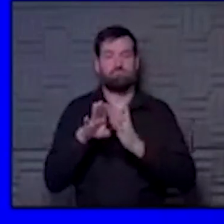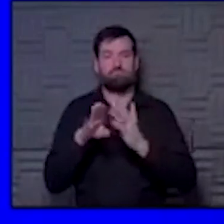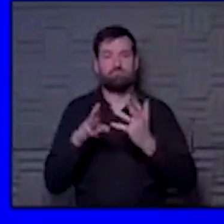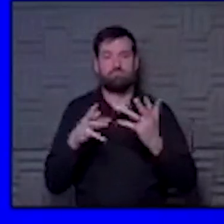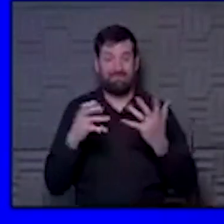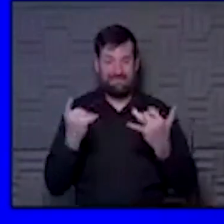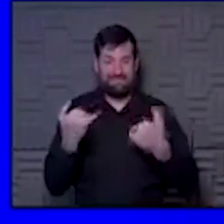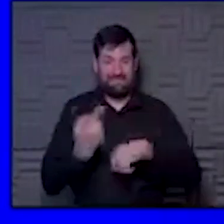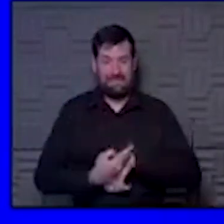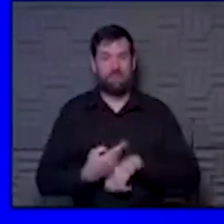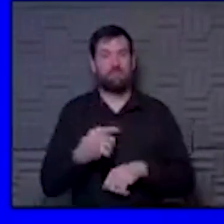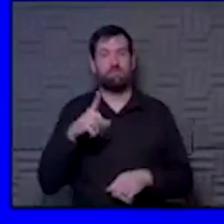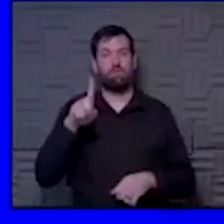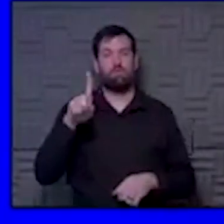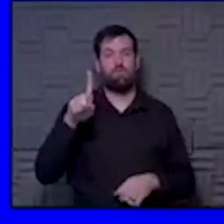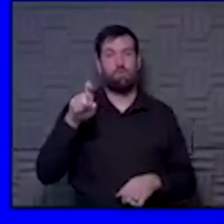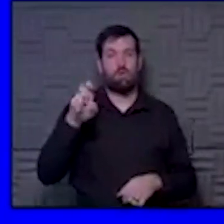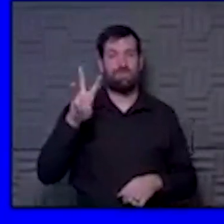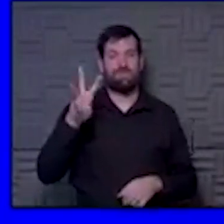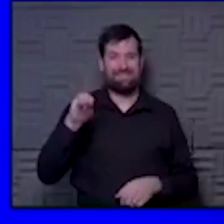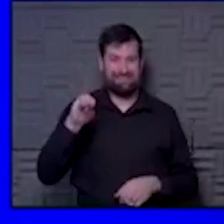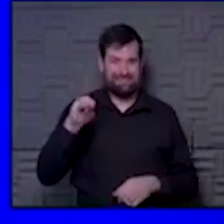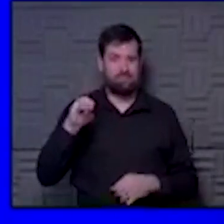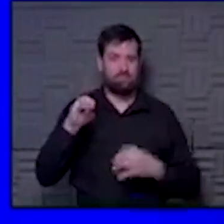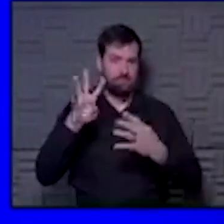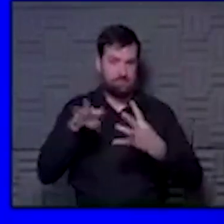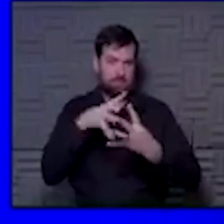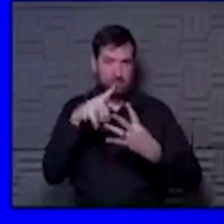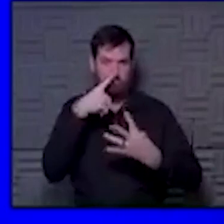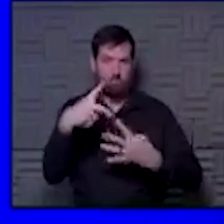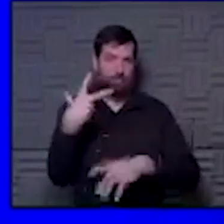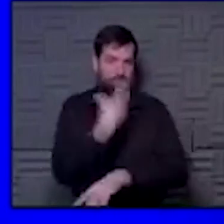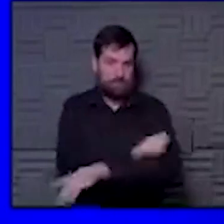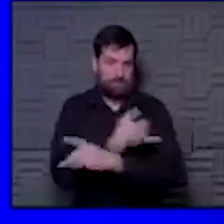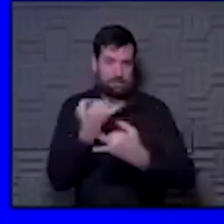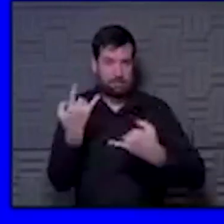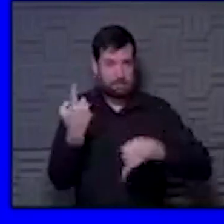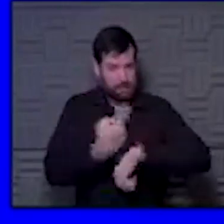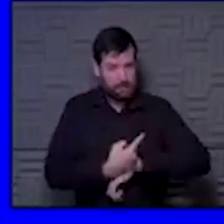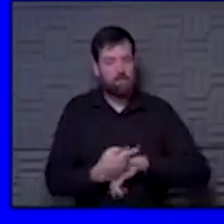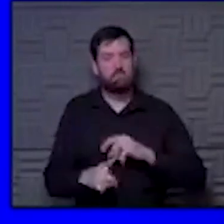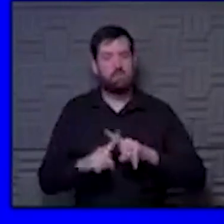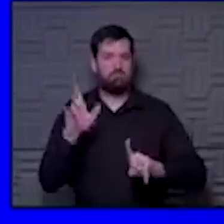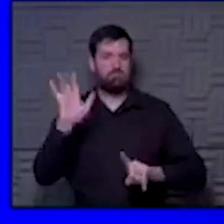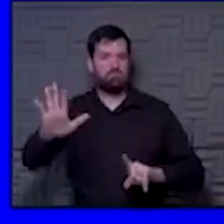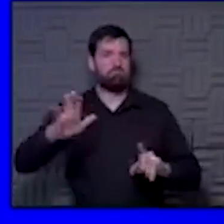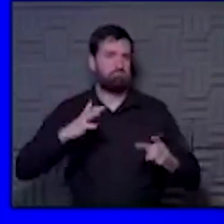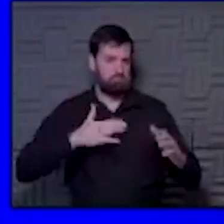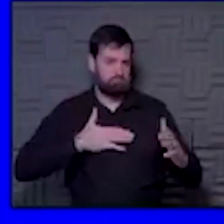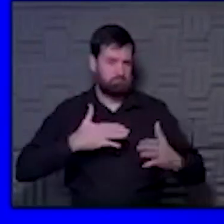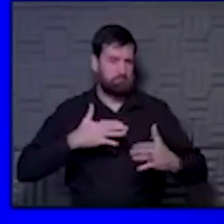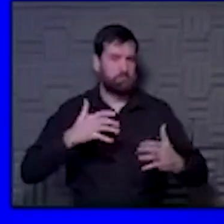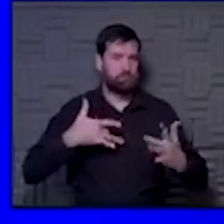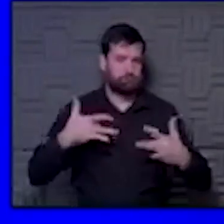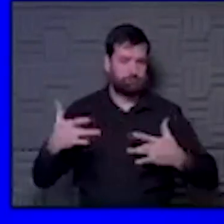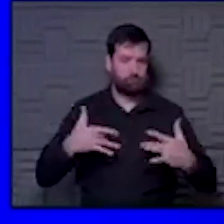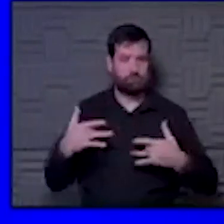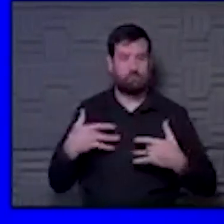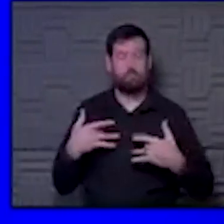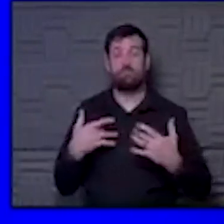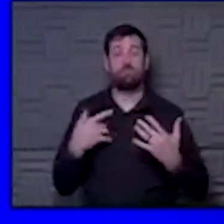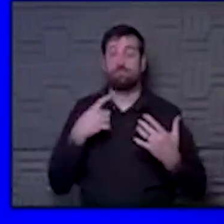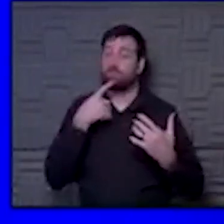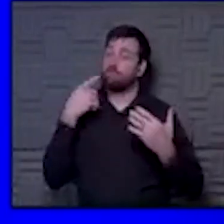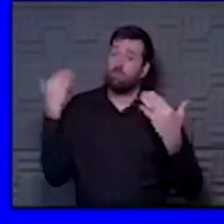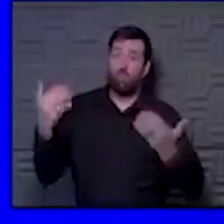is today. We have 160 scheduled for vaccination today. But that is my concern. The regulators, like you said go ahead and